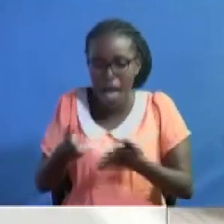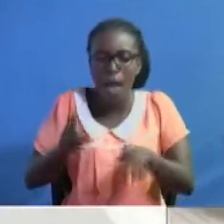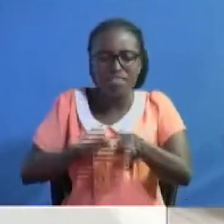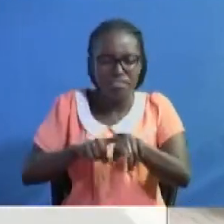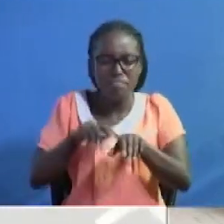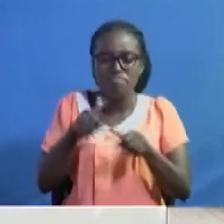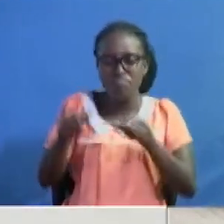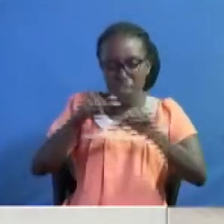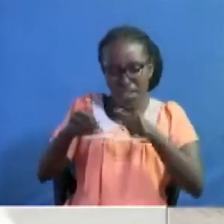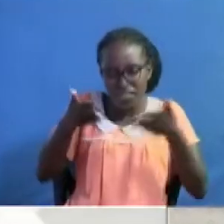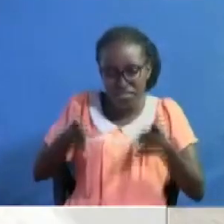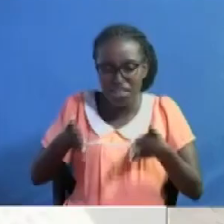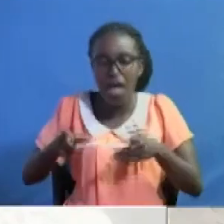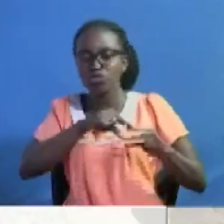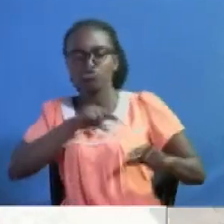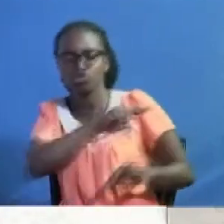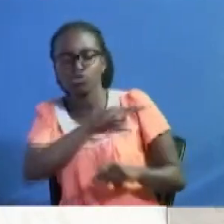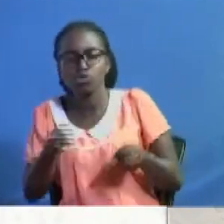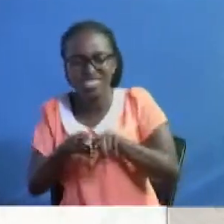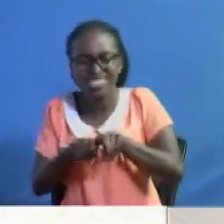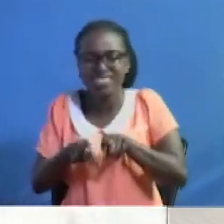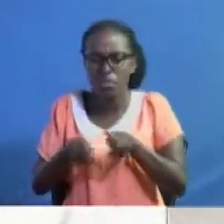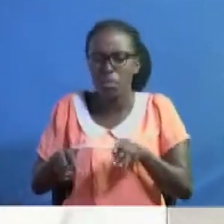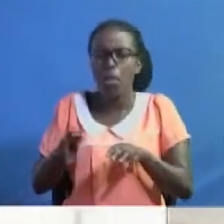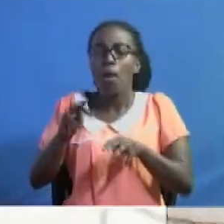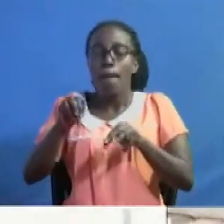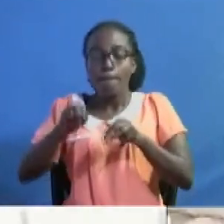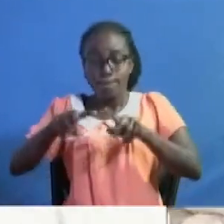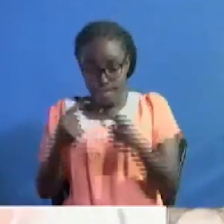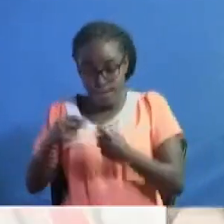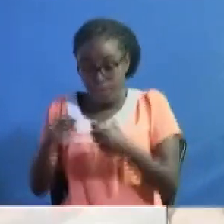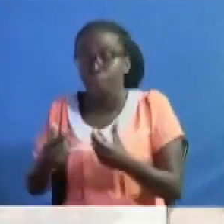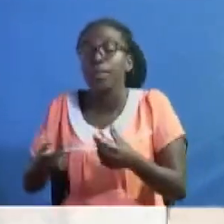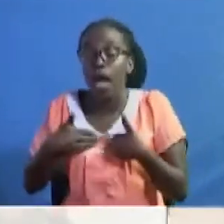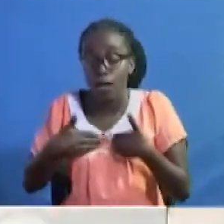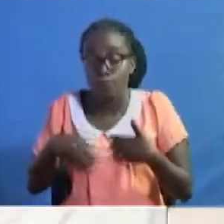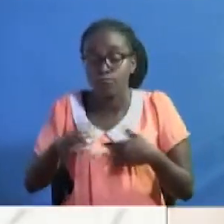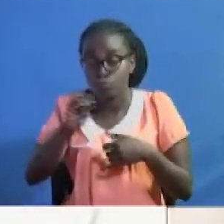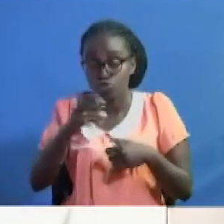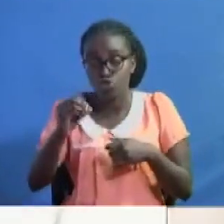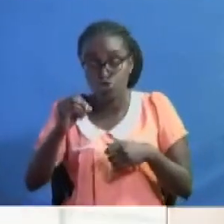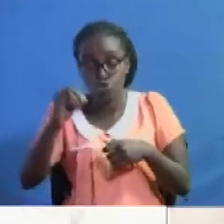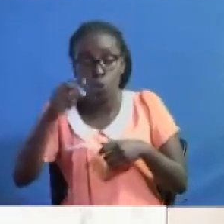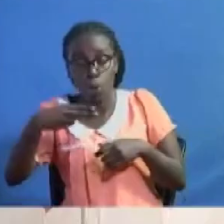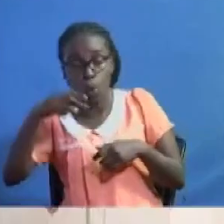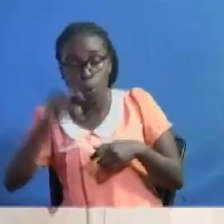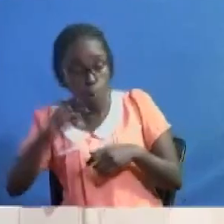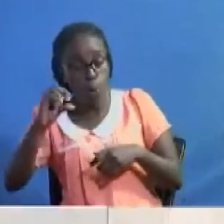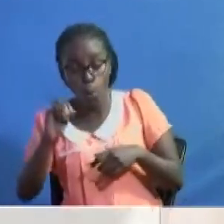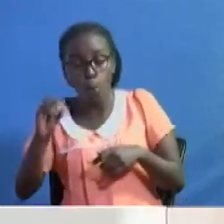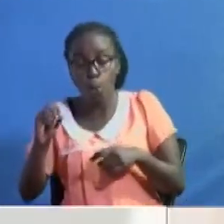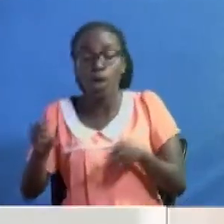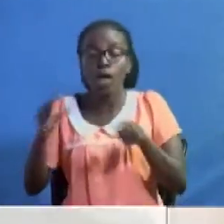Inspector General Douglas Kanja addressed the media at Jogo House, clarifying that only 3 of the 5 bags retrieved on Saturday contained